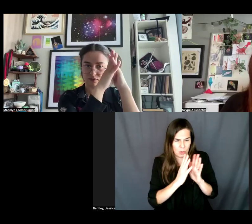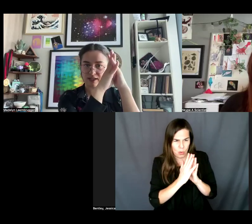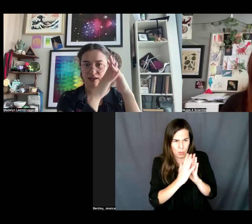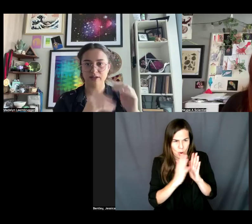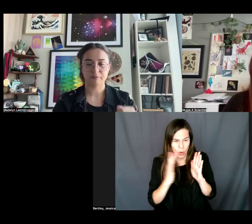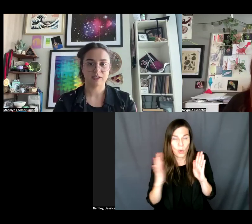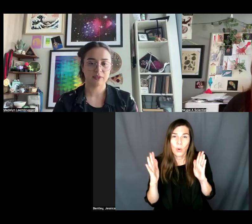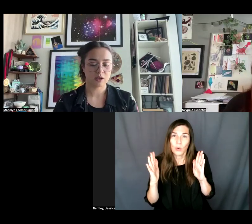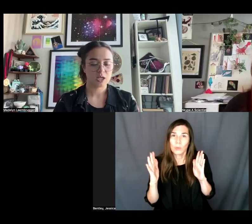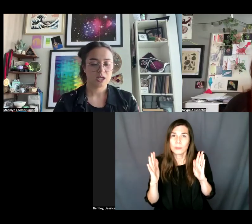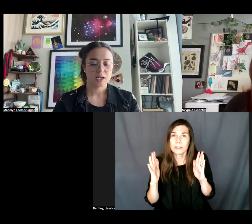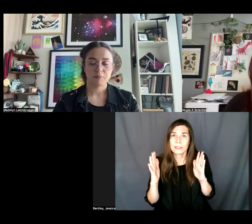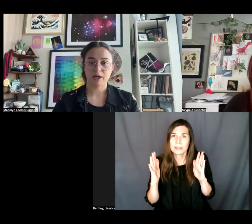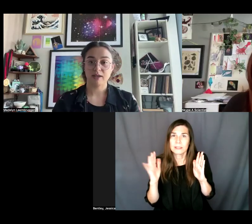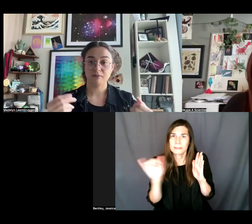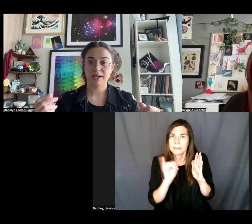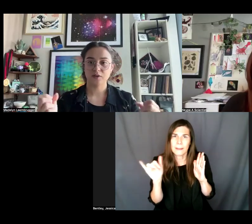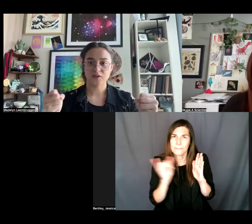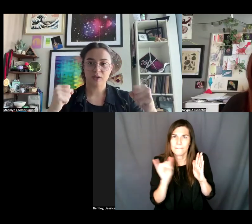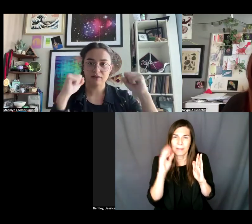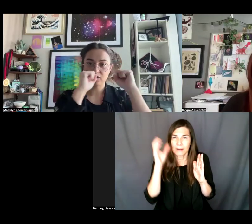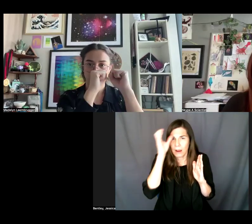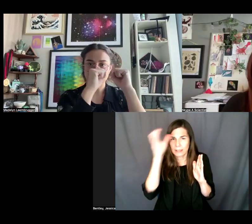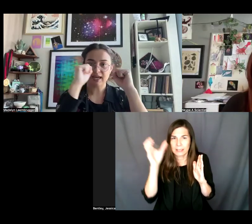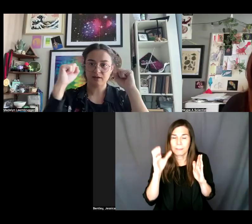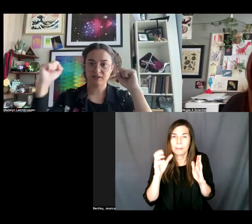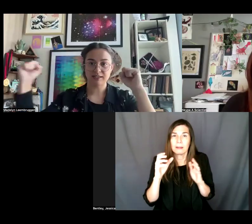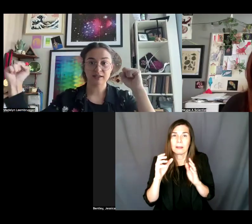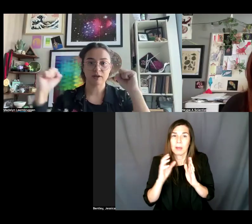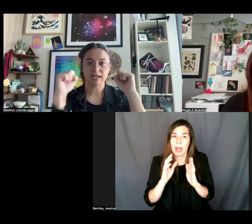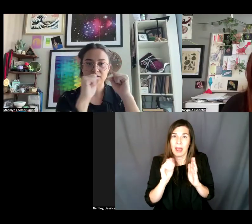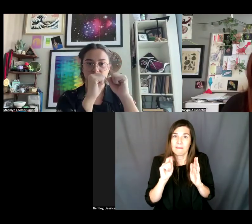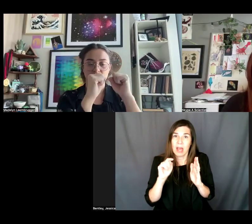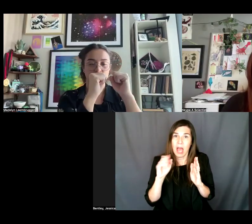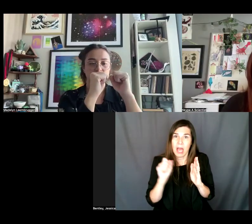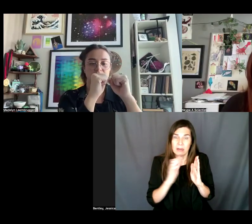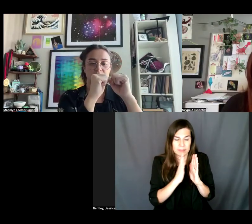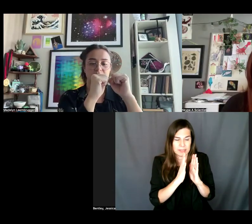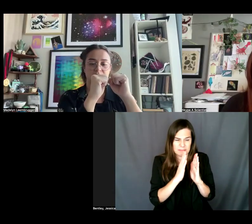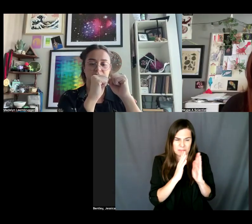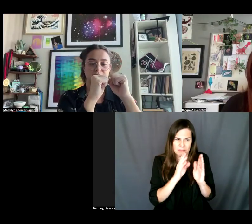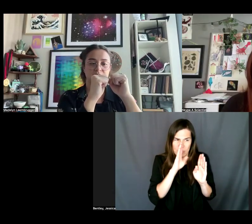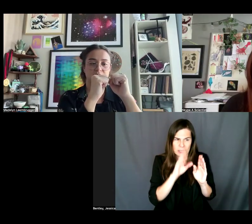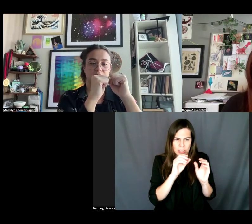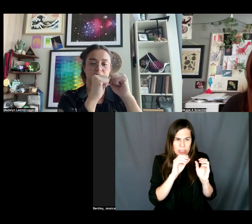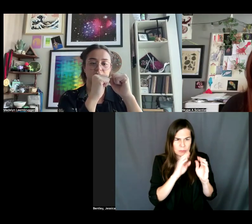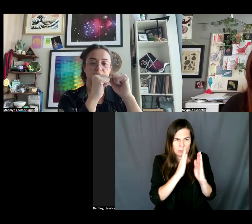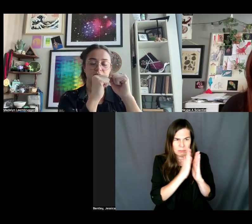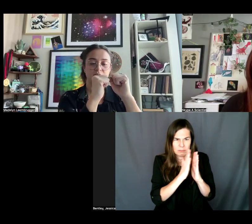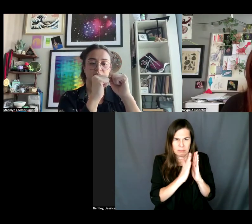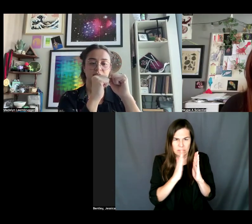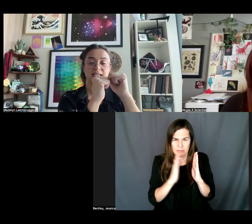that tangle up together. But in metals, we have all of these atoms that sit right next to each other. And